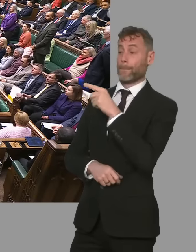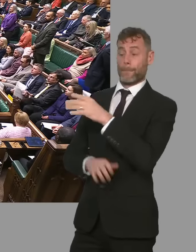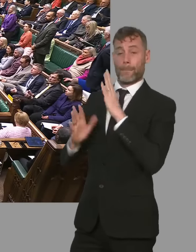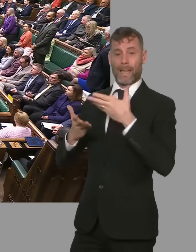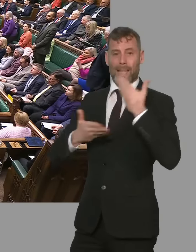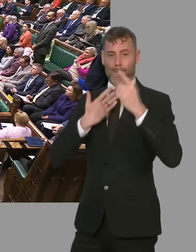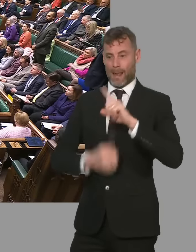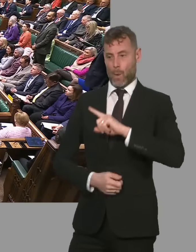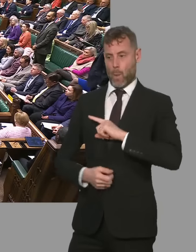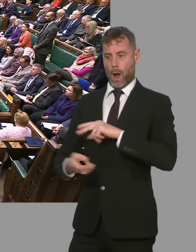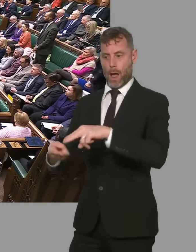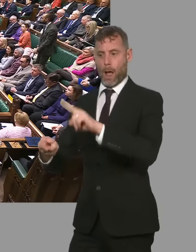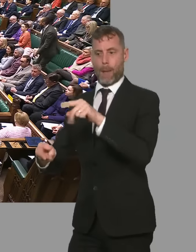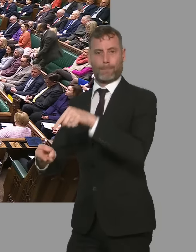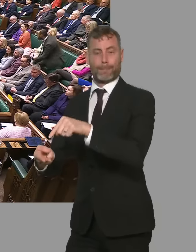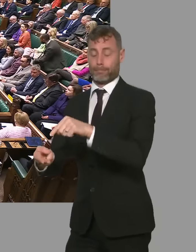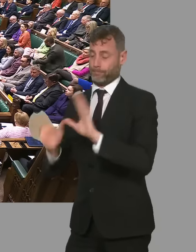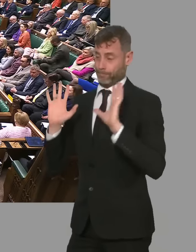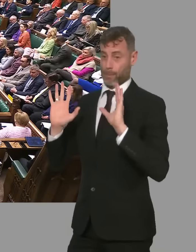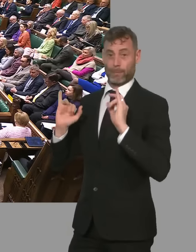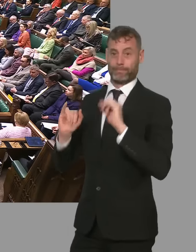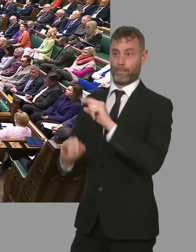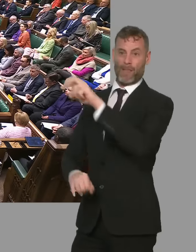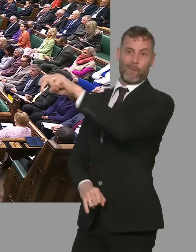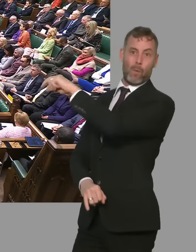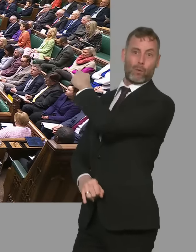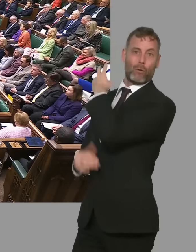Speaker, two members of the same family in my